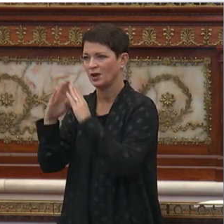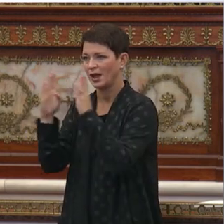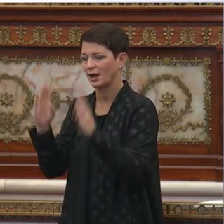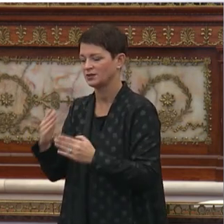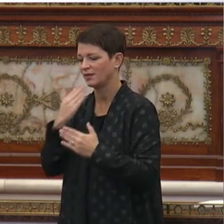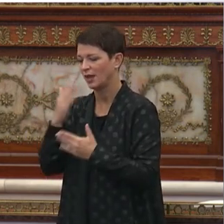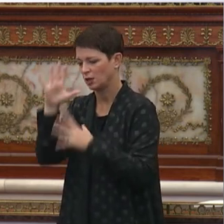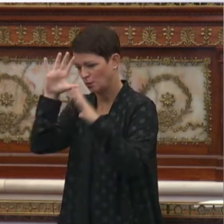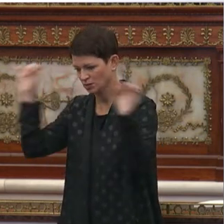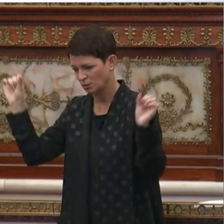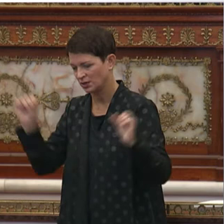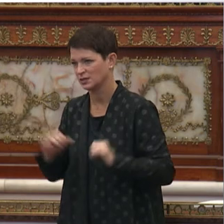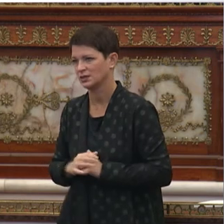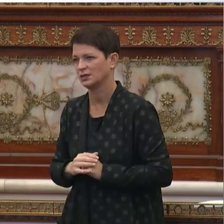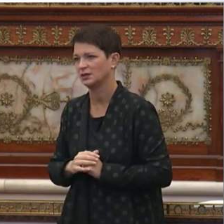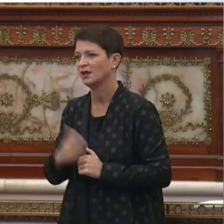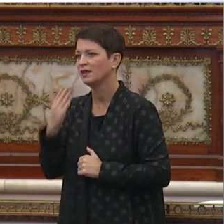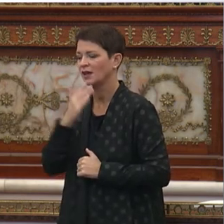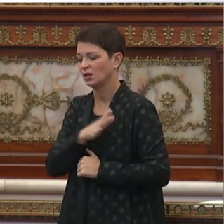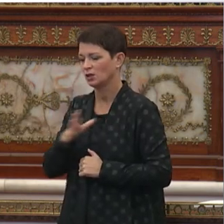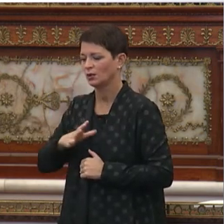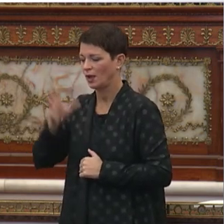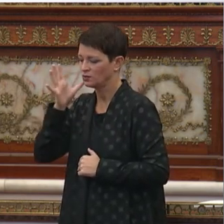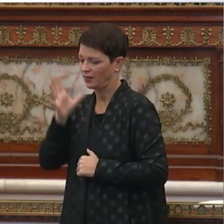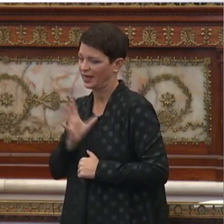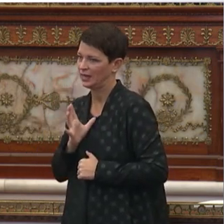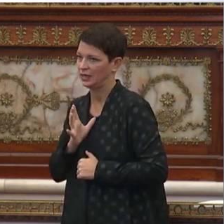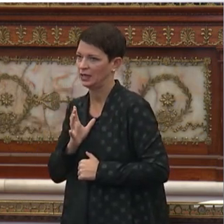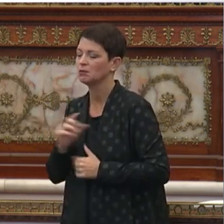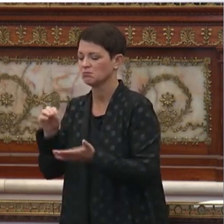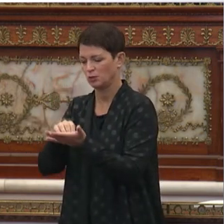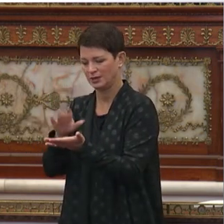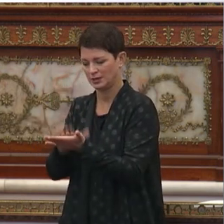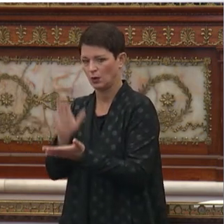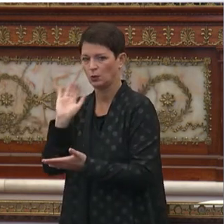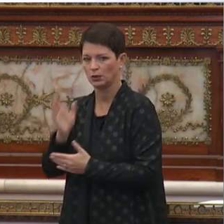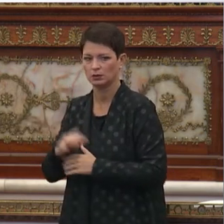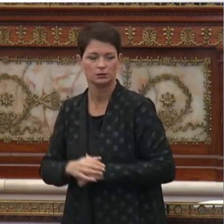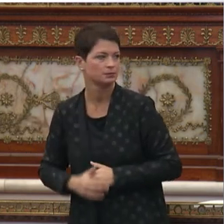Thank you, Mr. President. Thank you, Council Leader. Shall be noted.